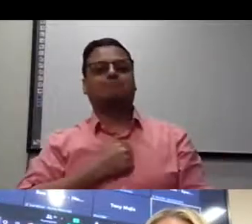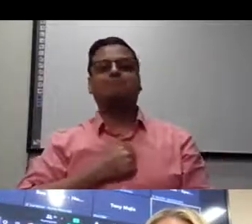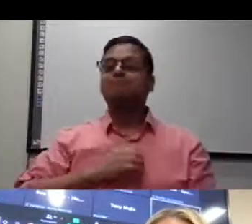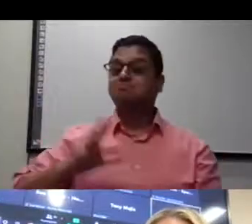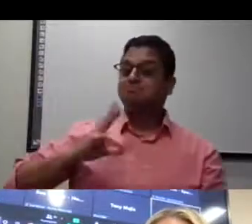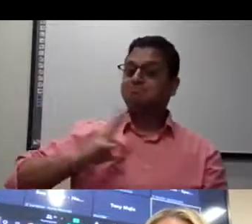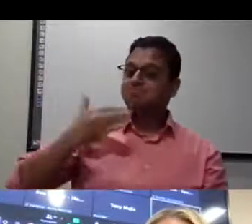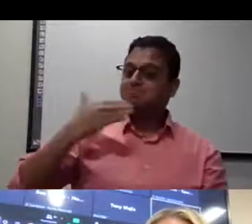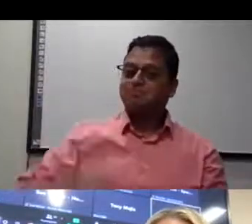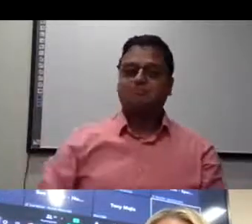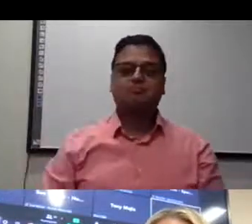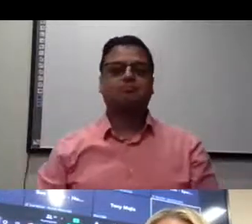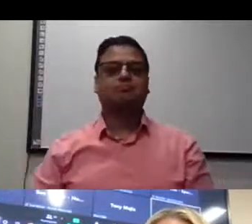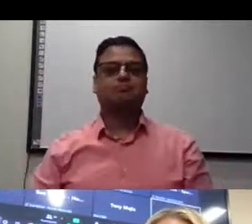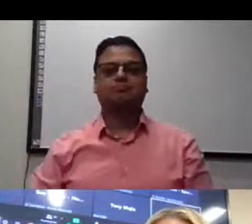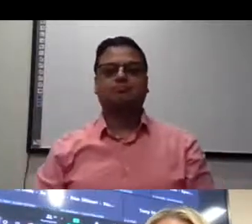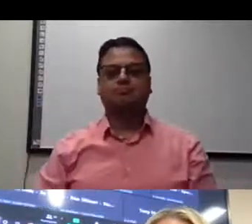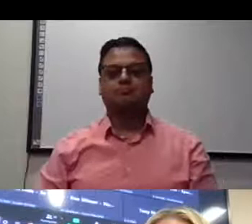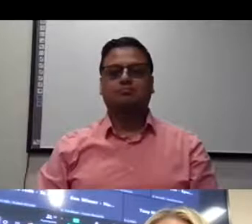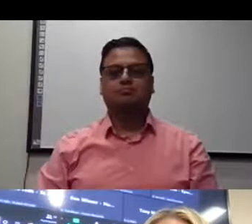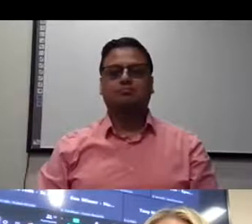Joe, thank you.